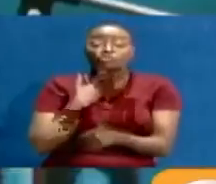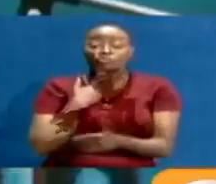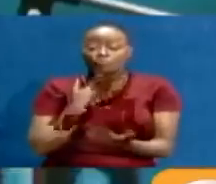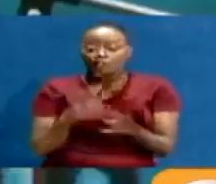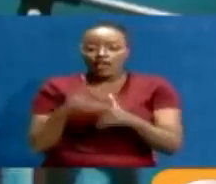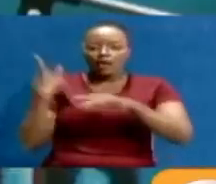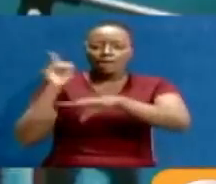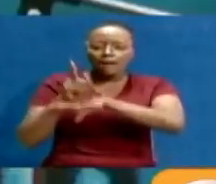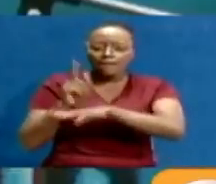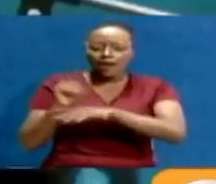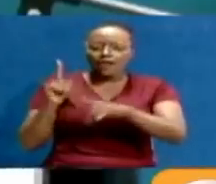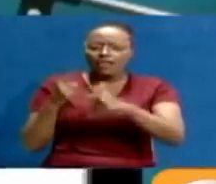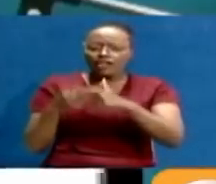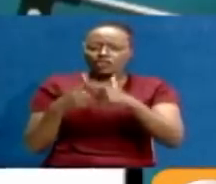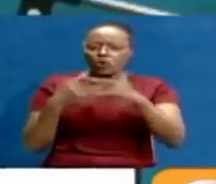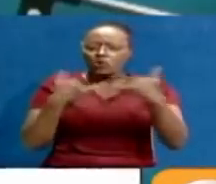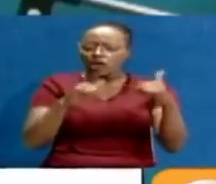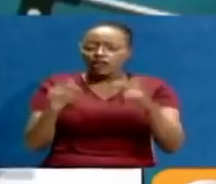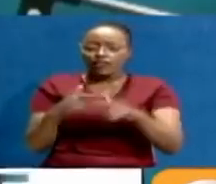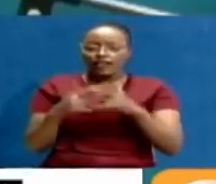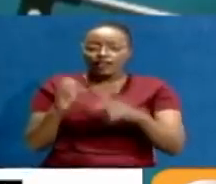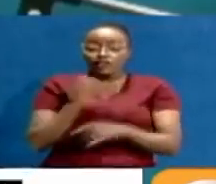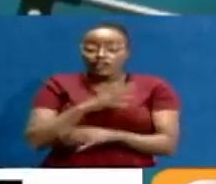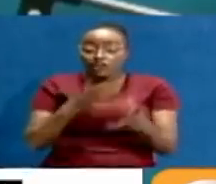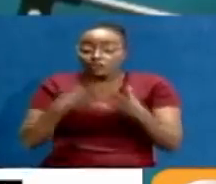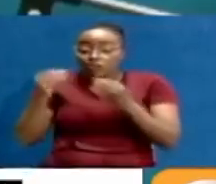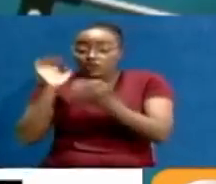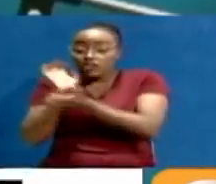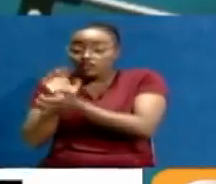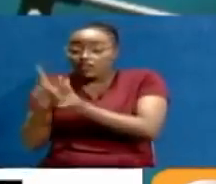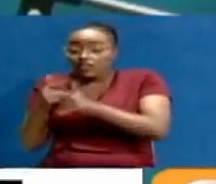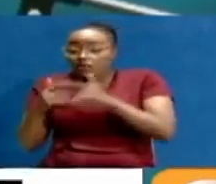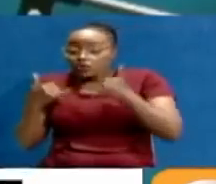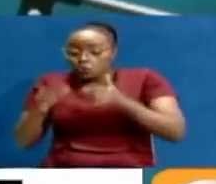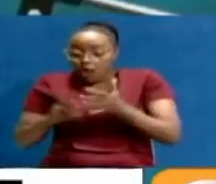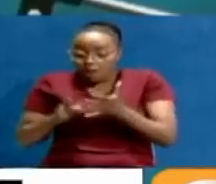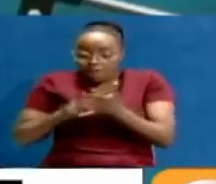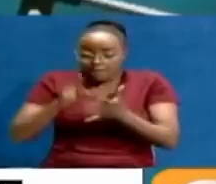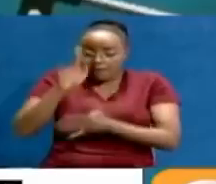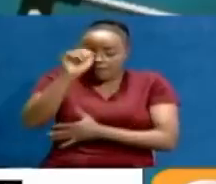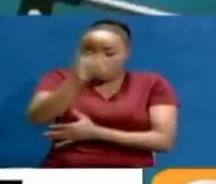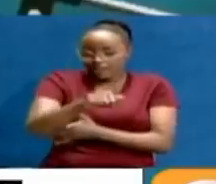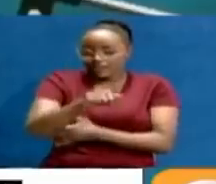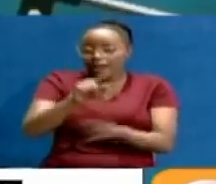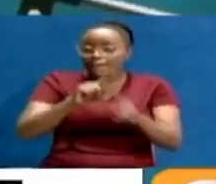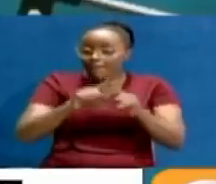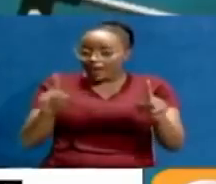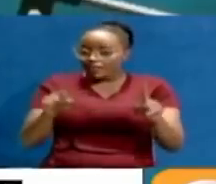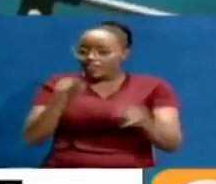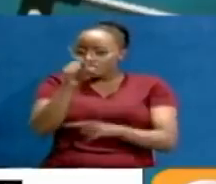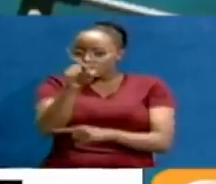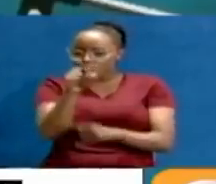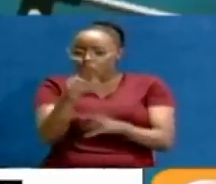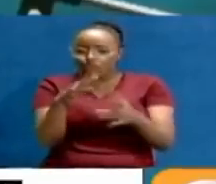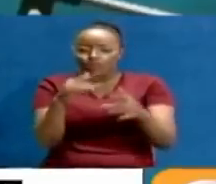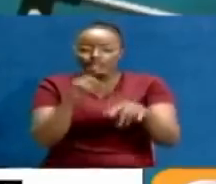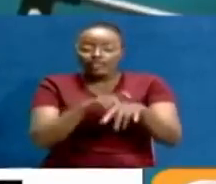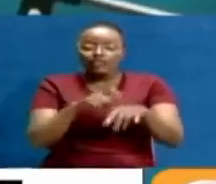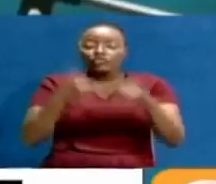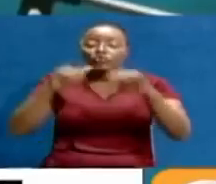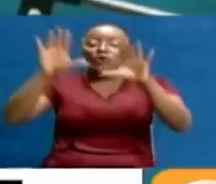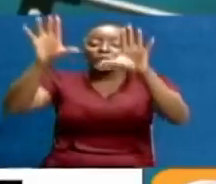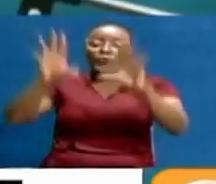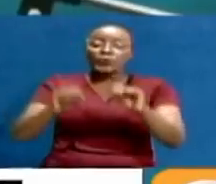Mtamtisha na kupiga hujumu uchumi, anaogopa kwenda jela, atajikwangua, atalipa. Lakini inewe unaua business